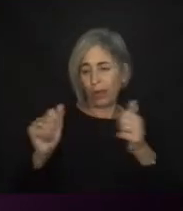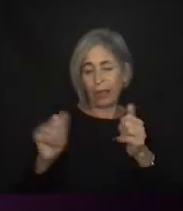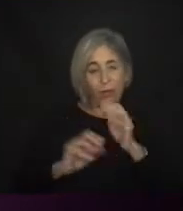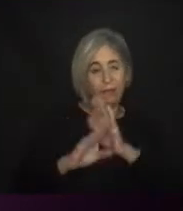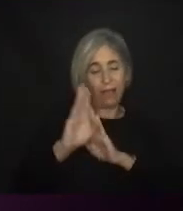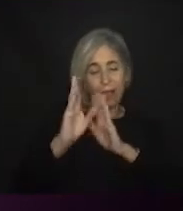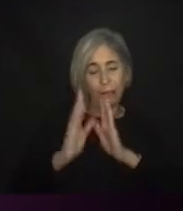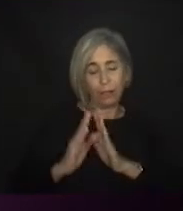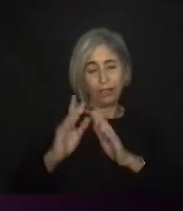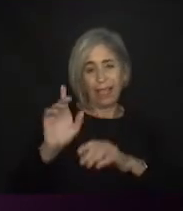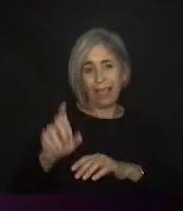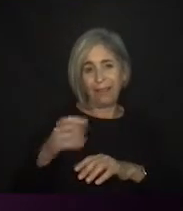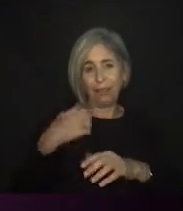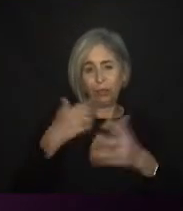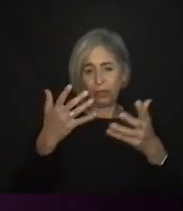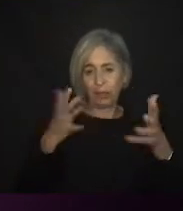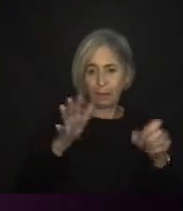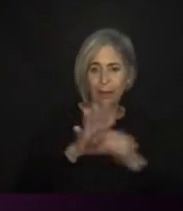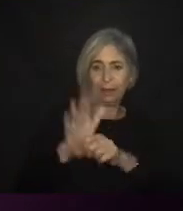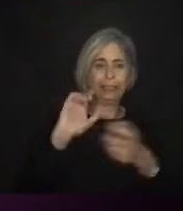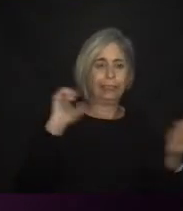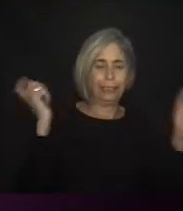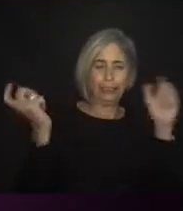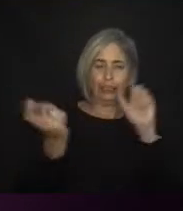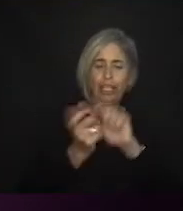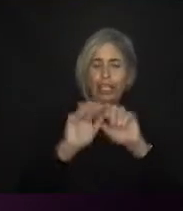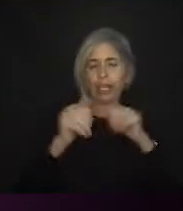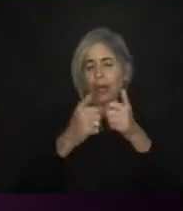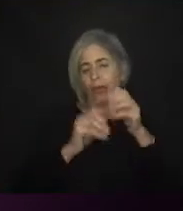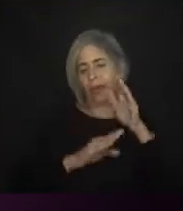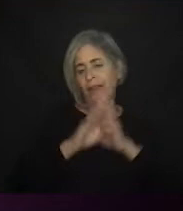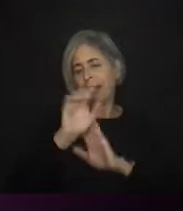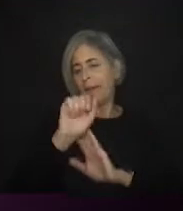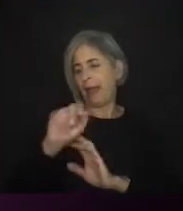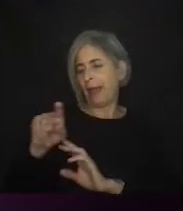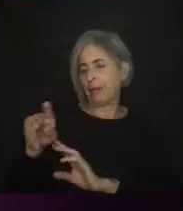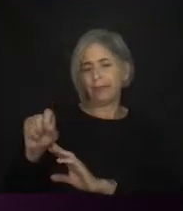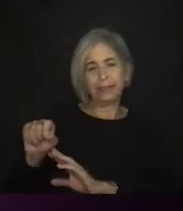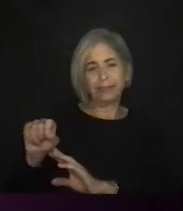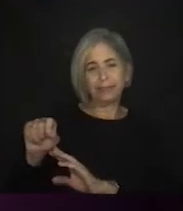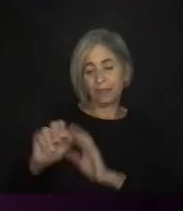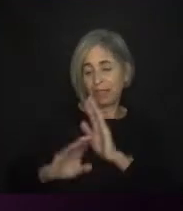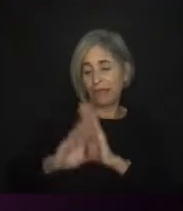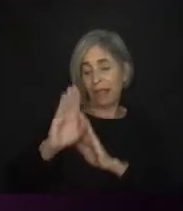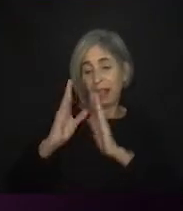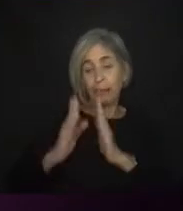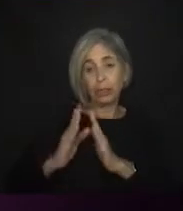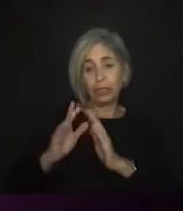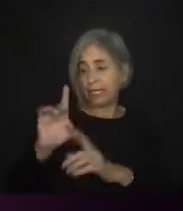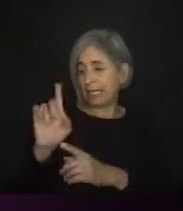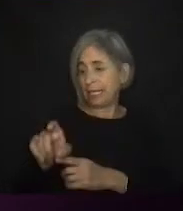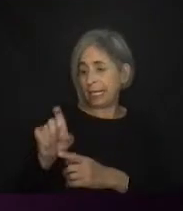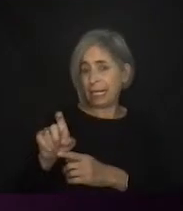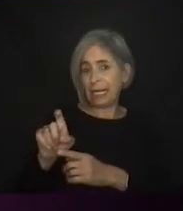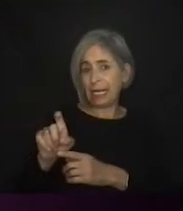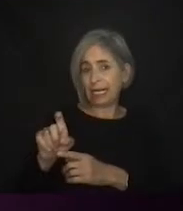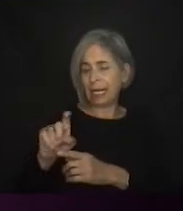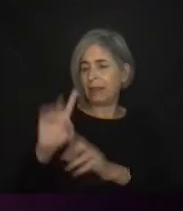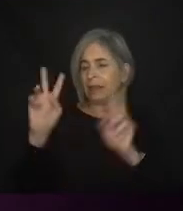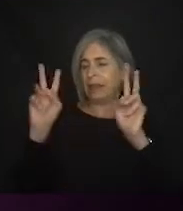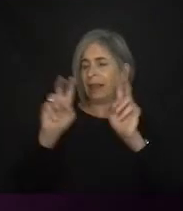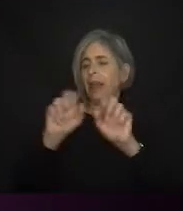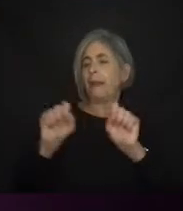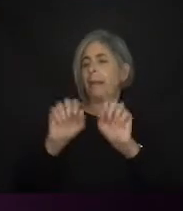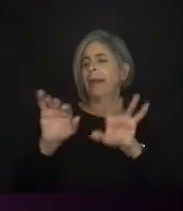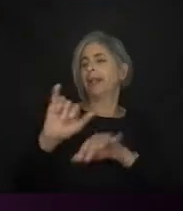without developers having to completely change how they develop apps. Developers need a Magic